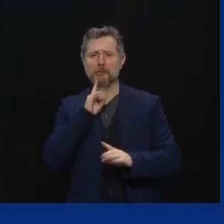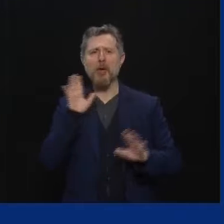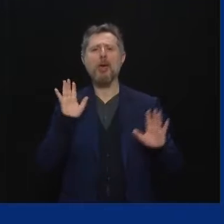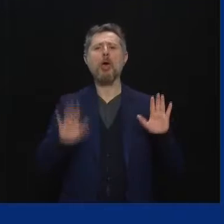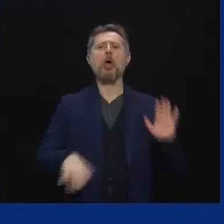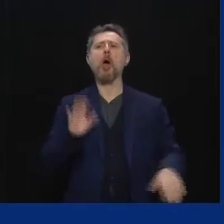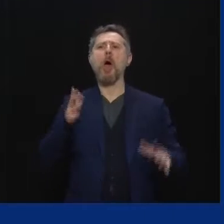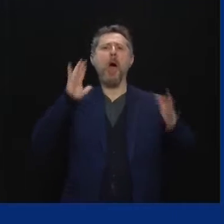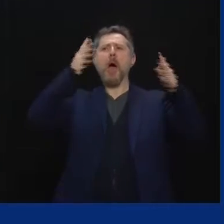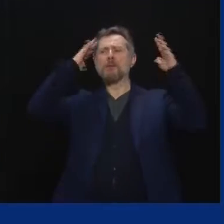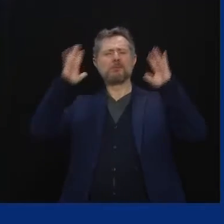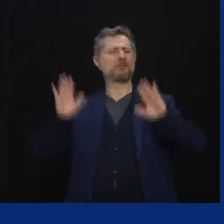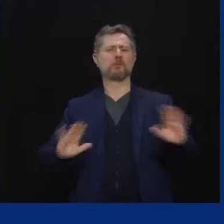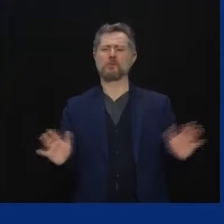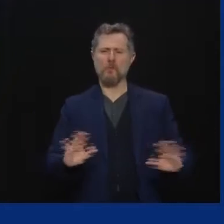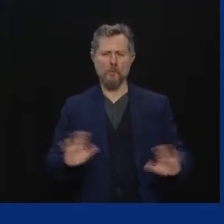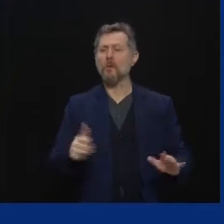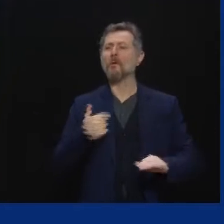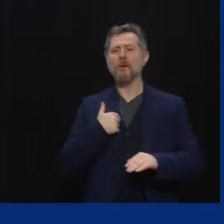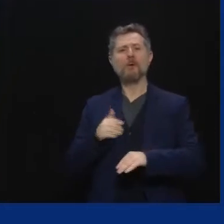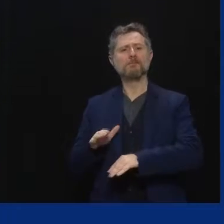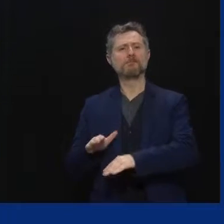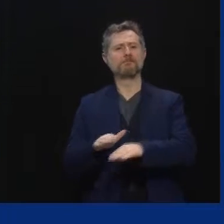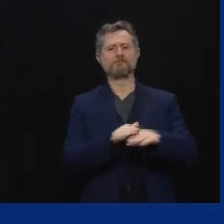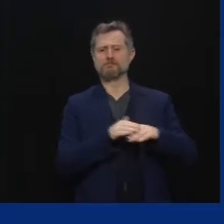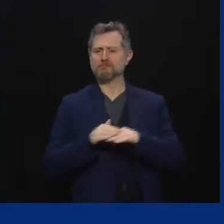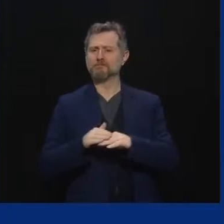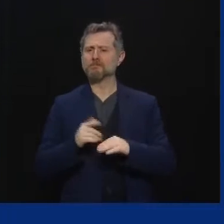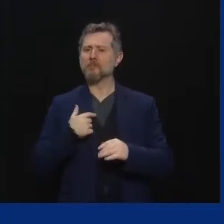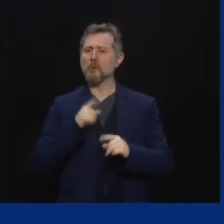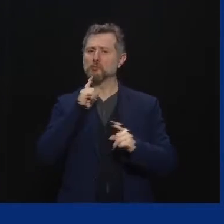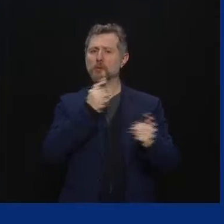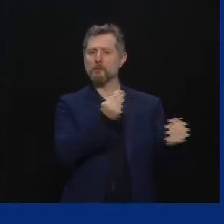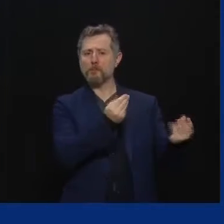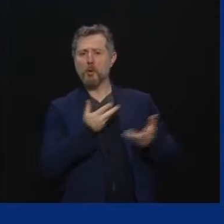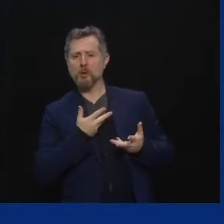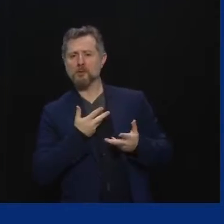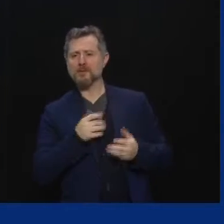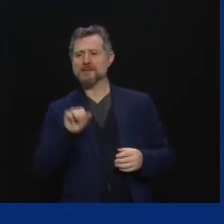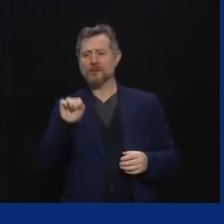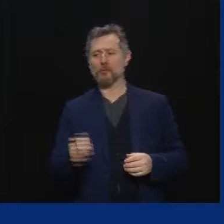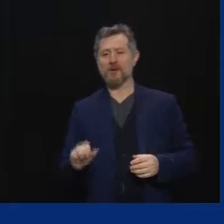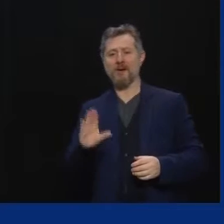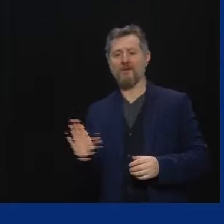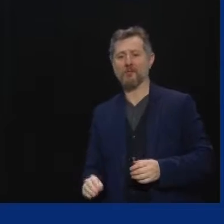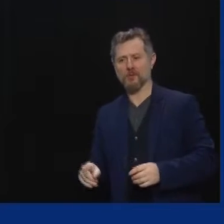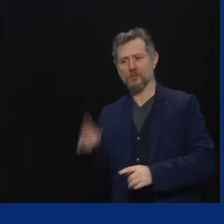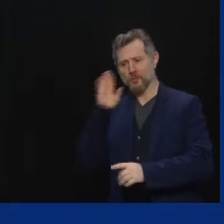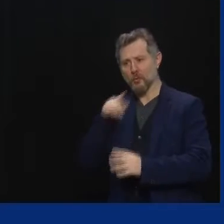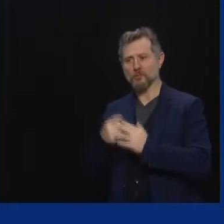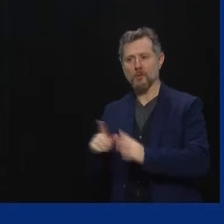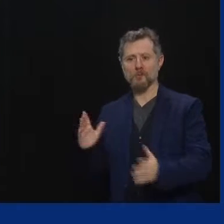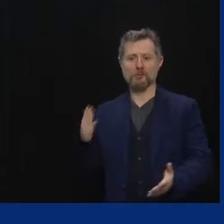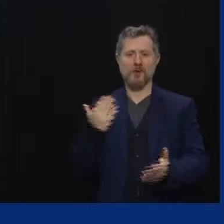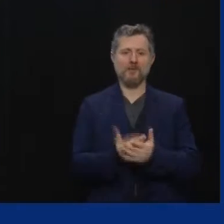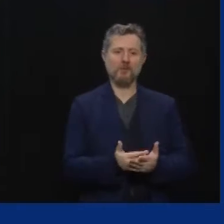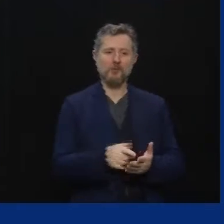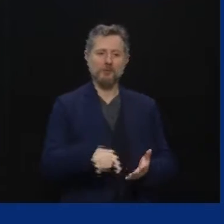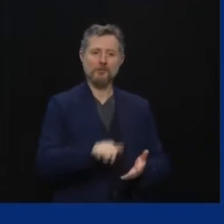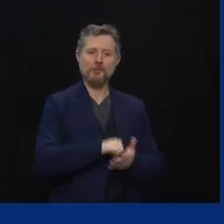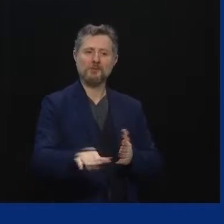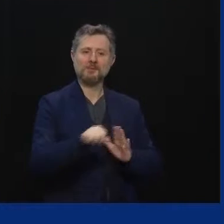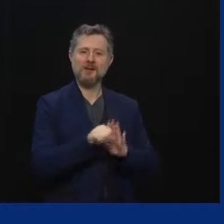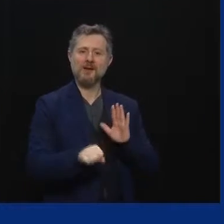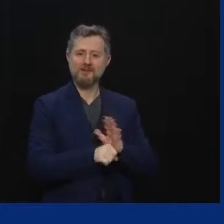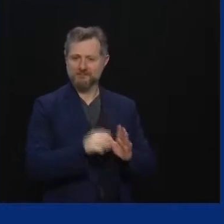it was first reported out of South Africa that we knew it would come to New York State at some point. And I want all New Yorkers to